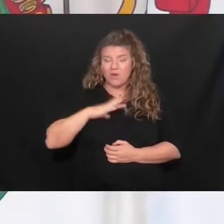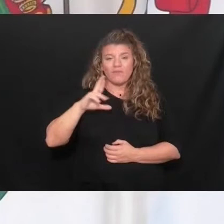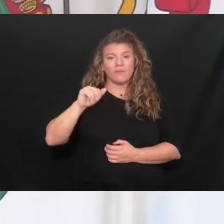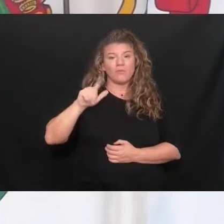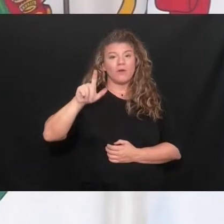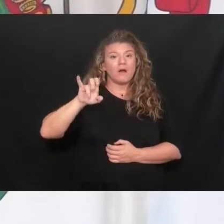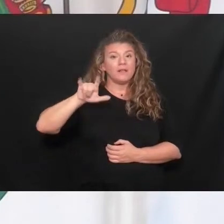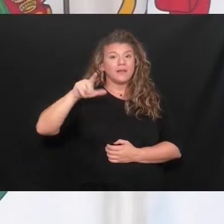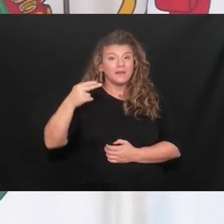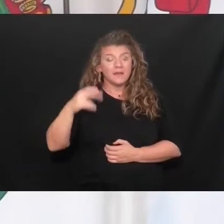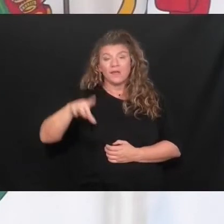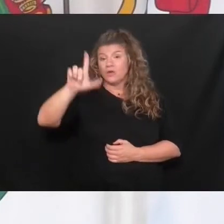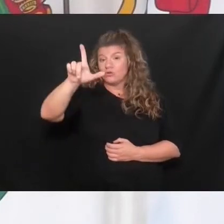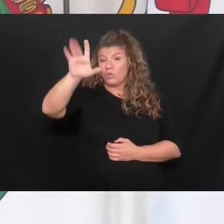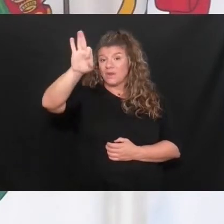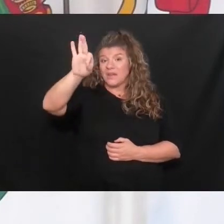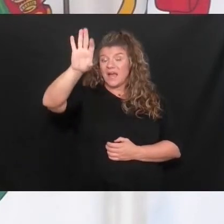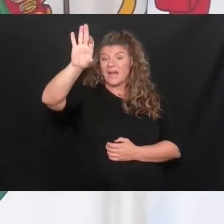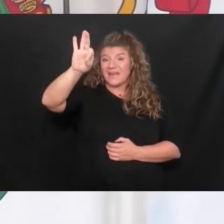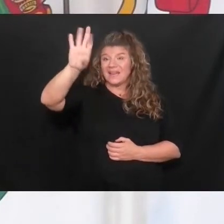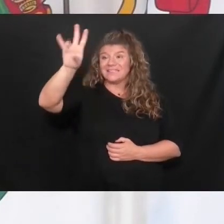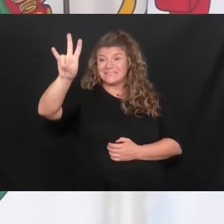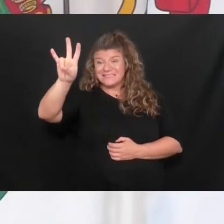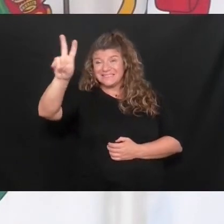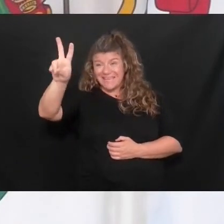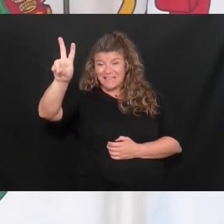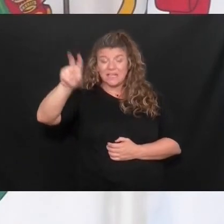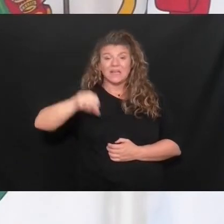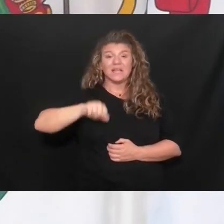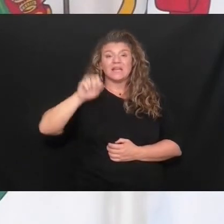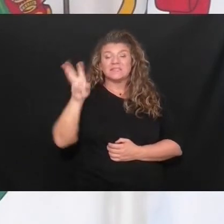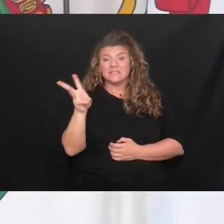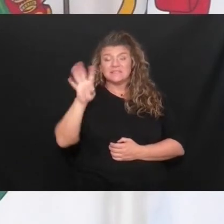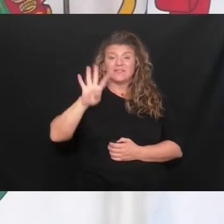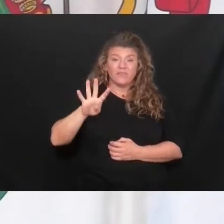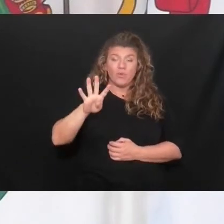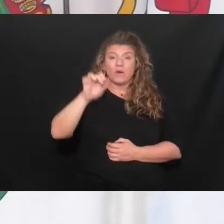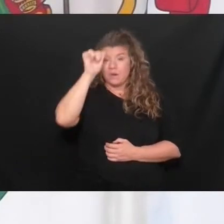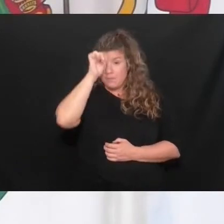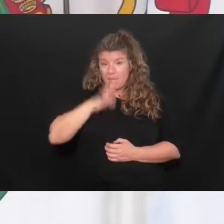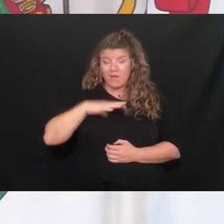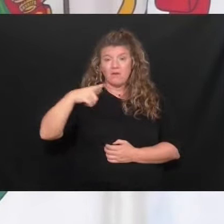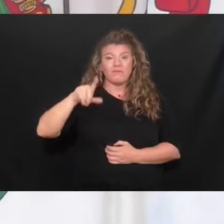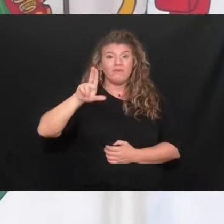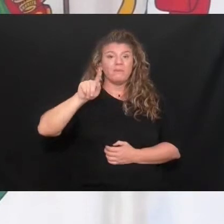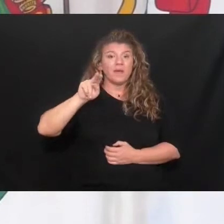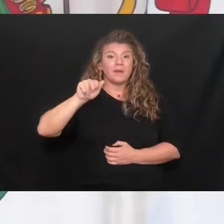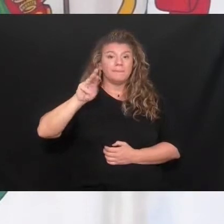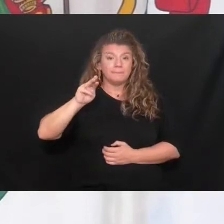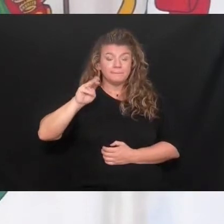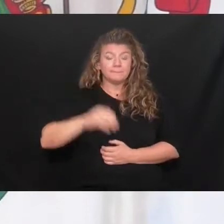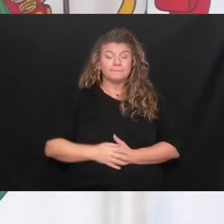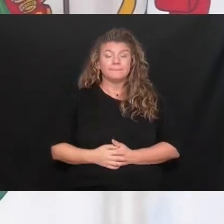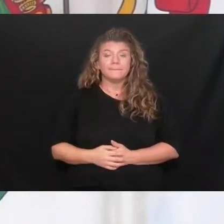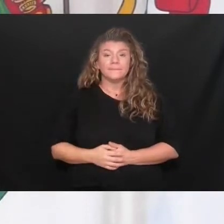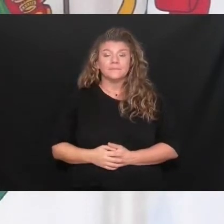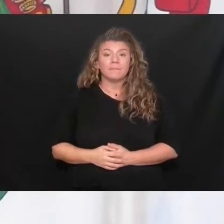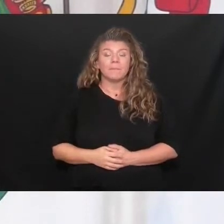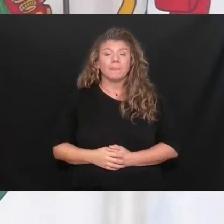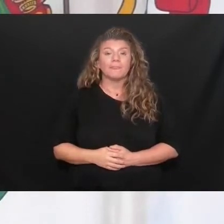County. The 2,992nd death, a 64-year-old male from Putnam County.